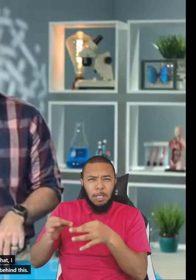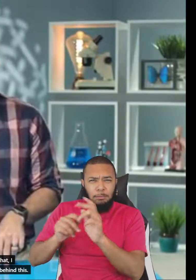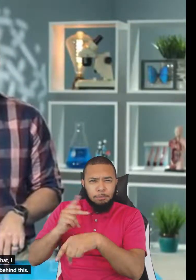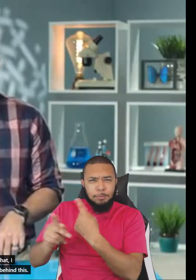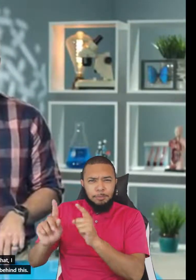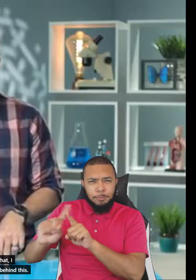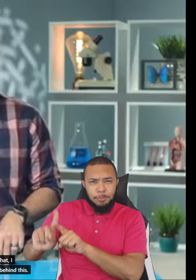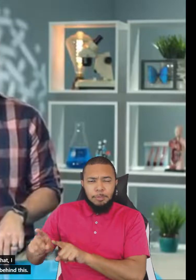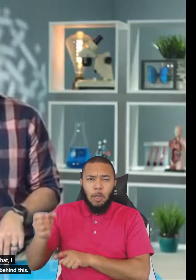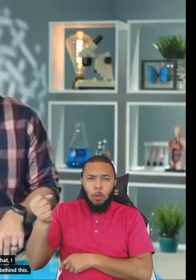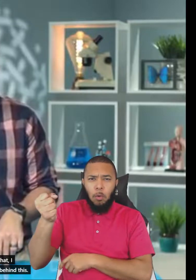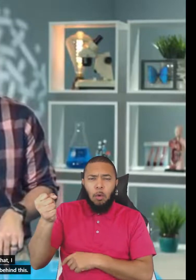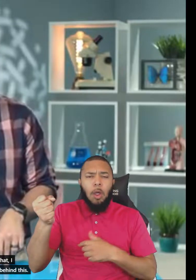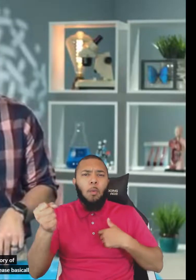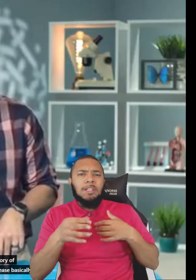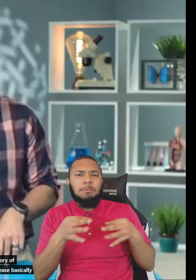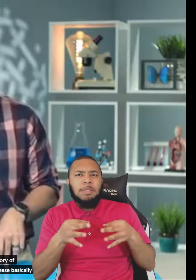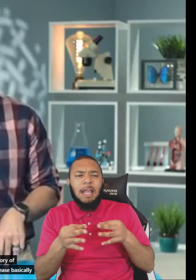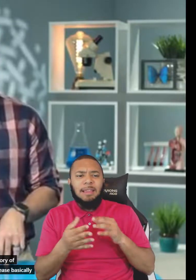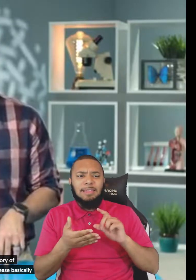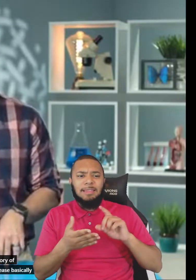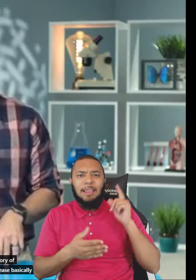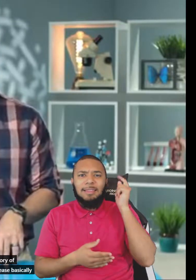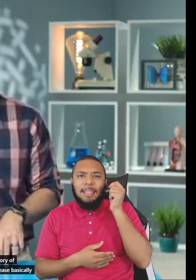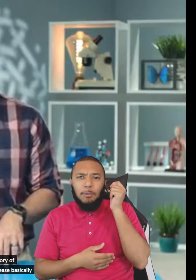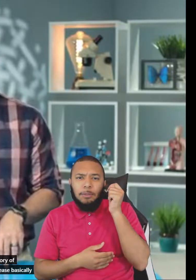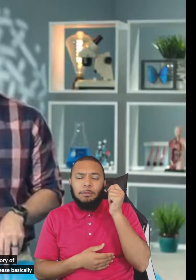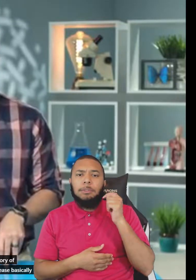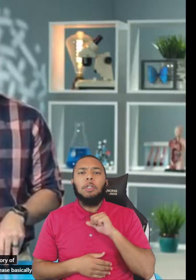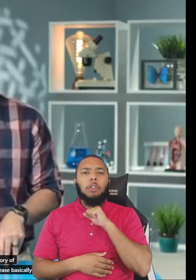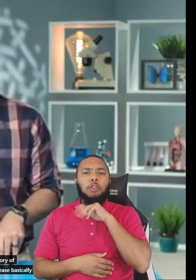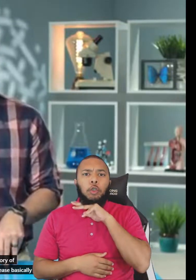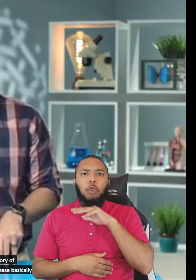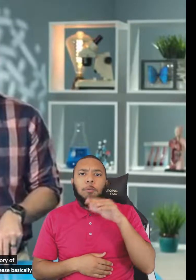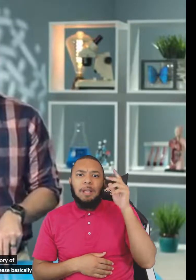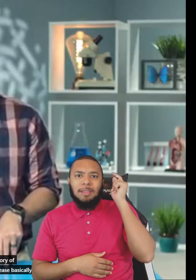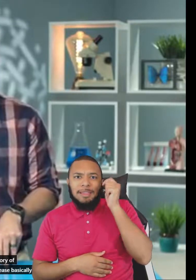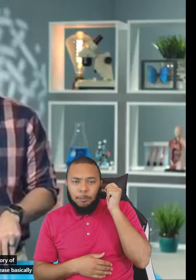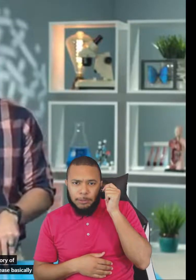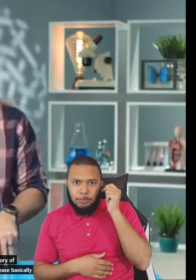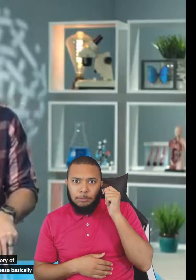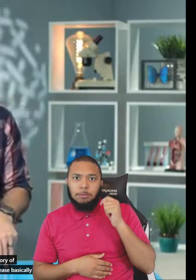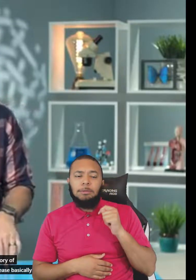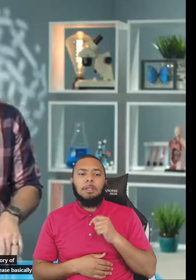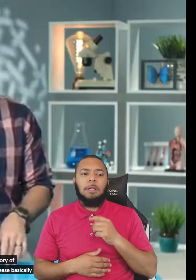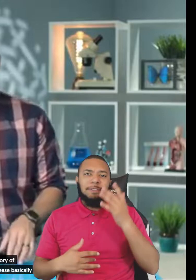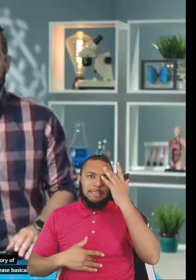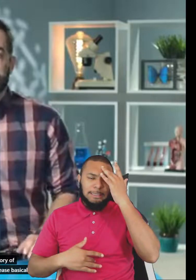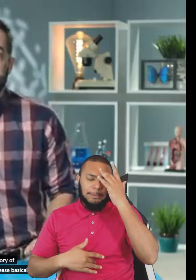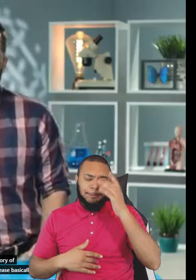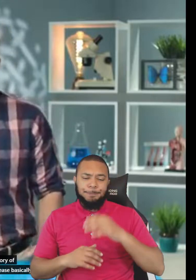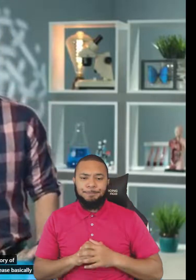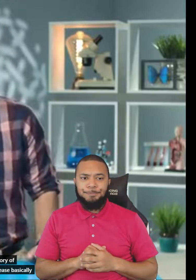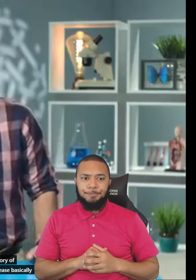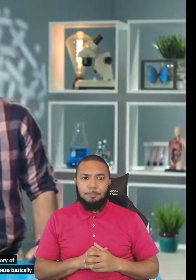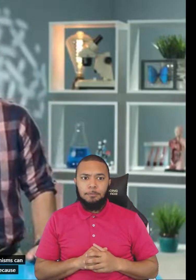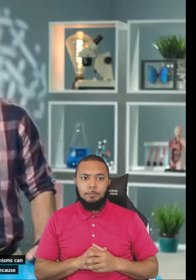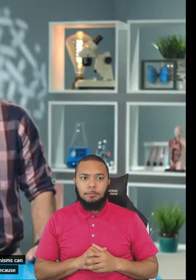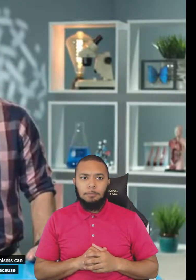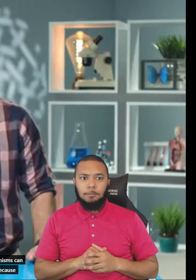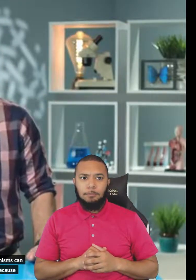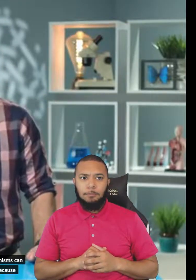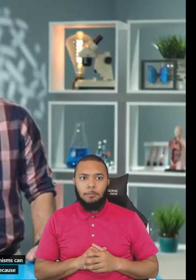theory behind this, and that is the germ theory of disease. The germ theory of disease